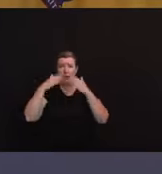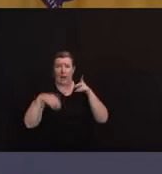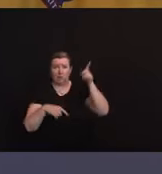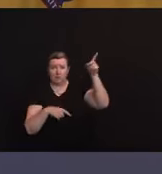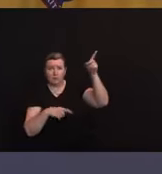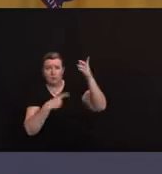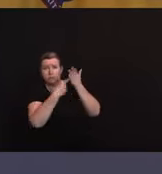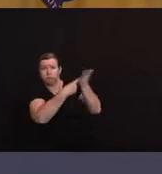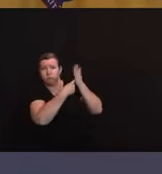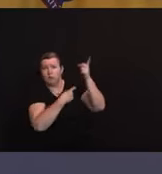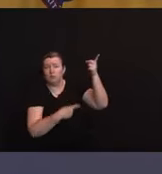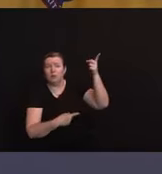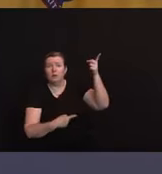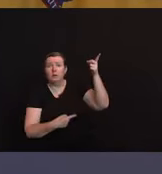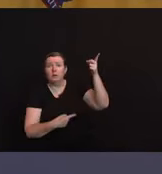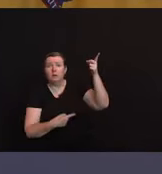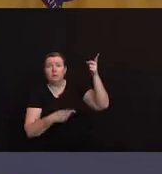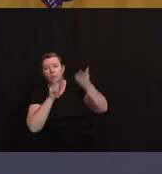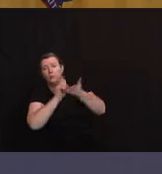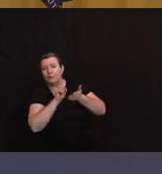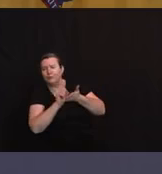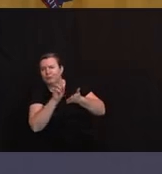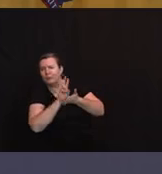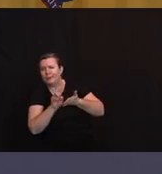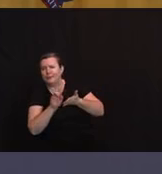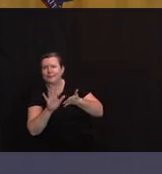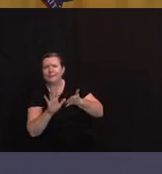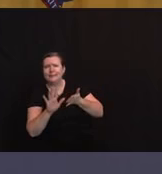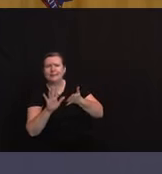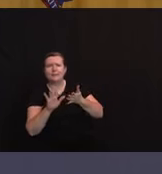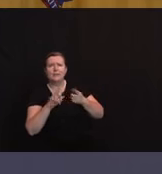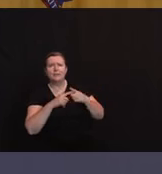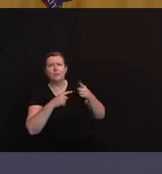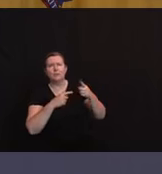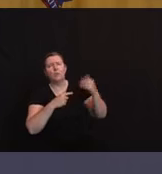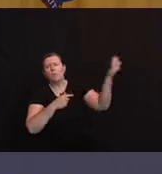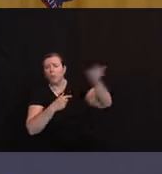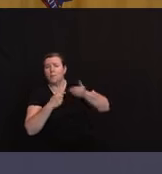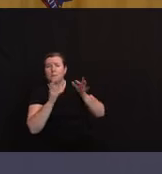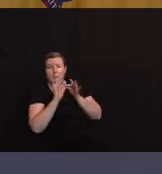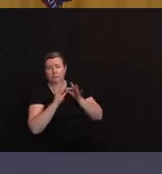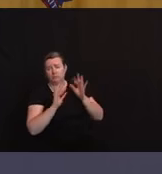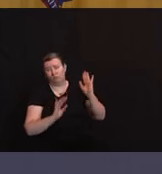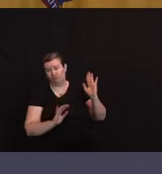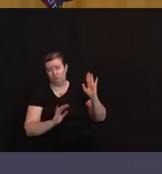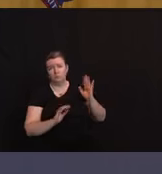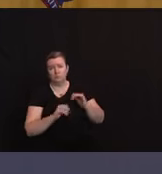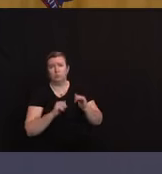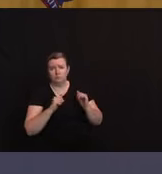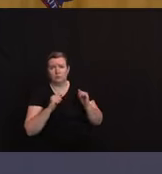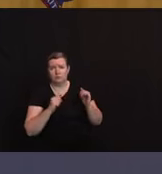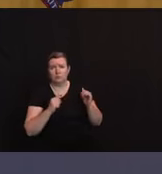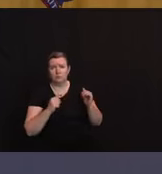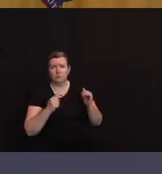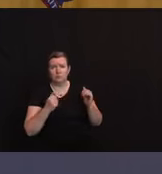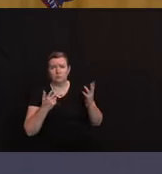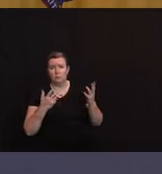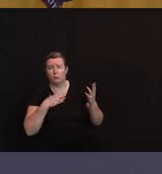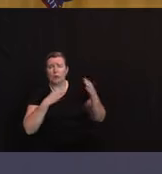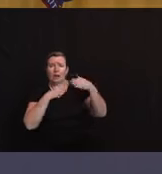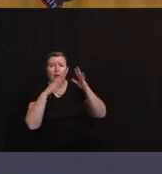not sure yet how immediately effective it will be. The White House has